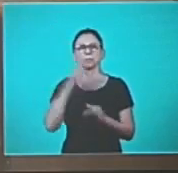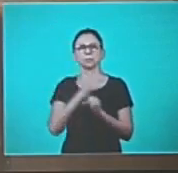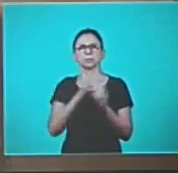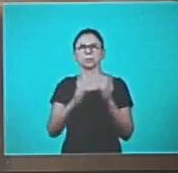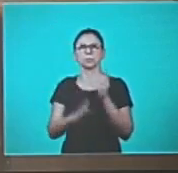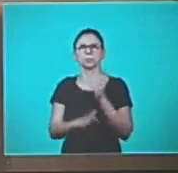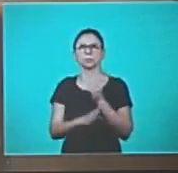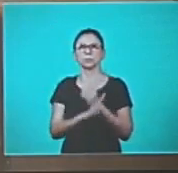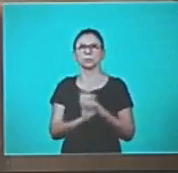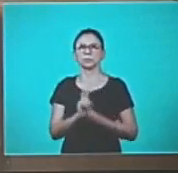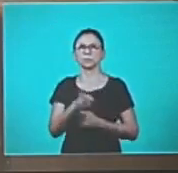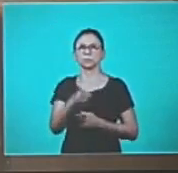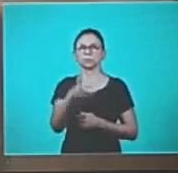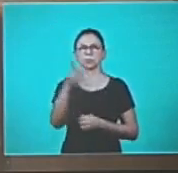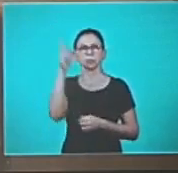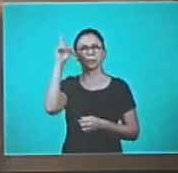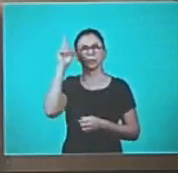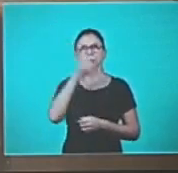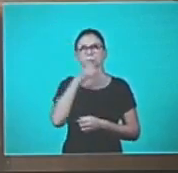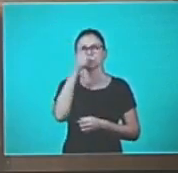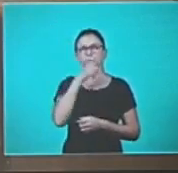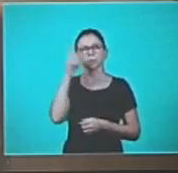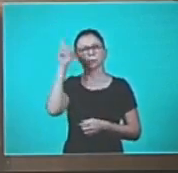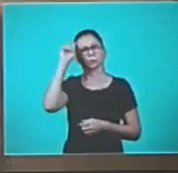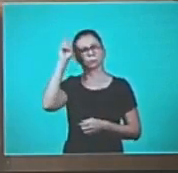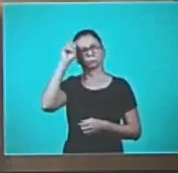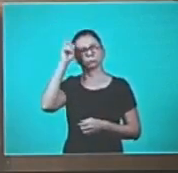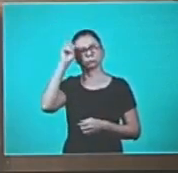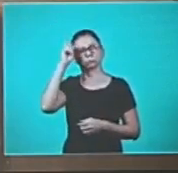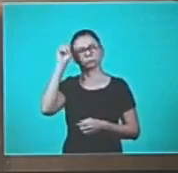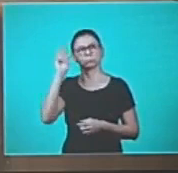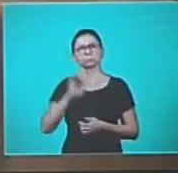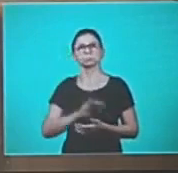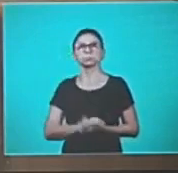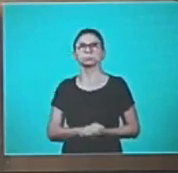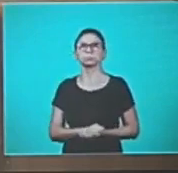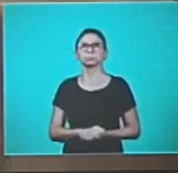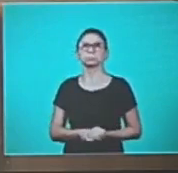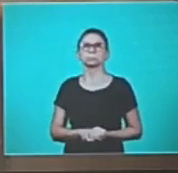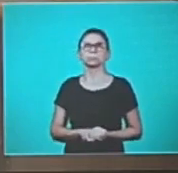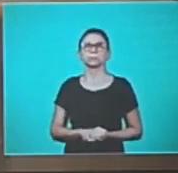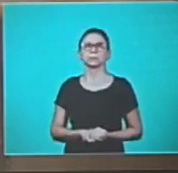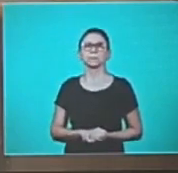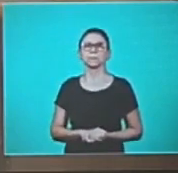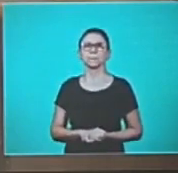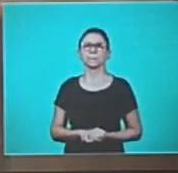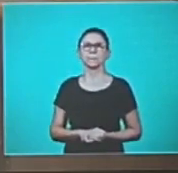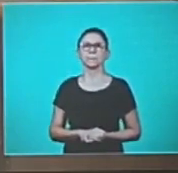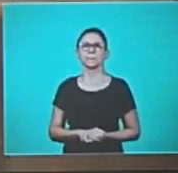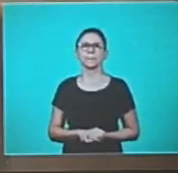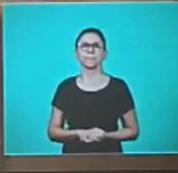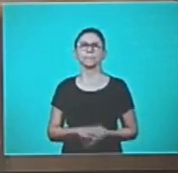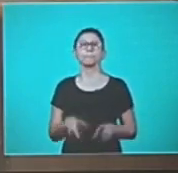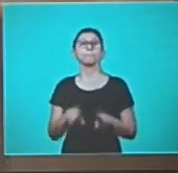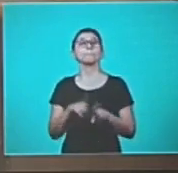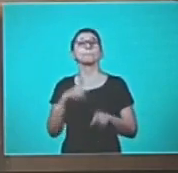every weekend. We're going to have on this coming weekend also another Sunday school. So